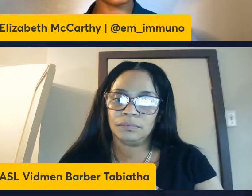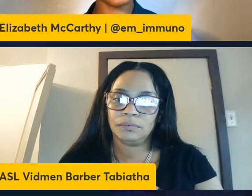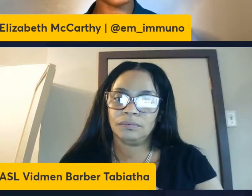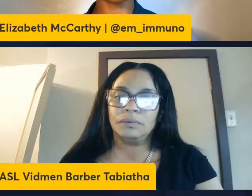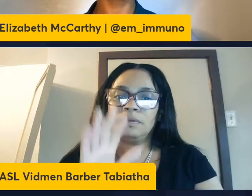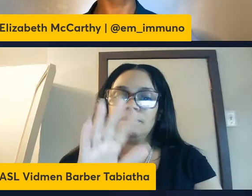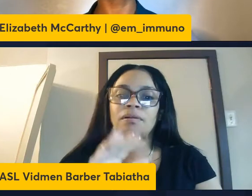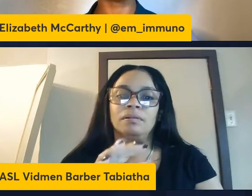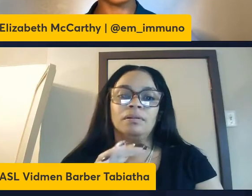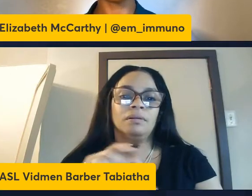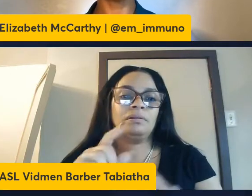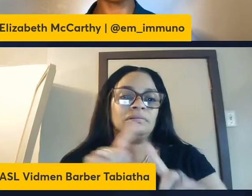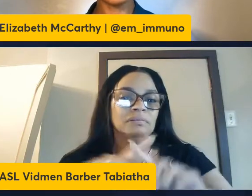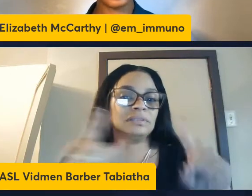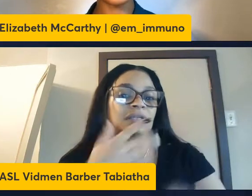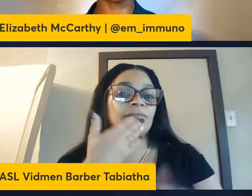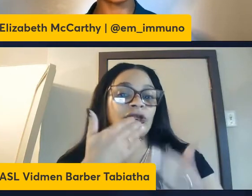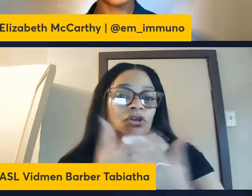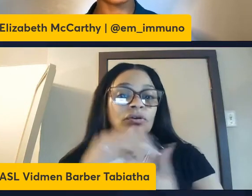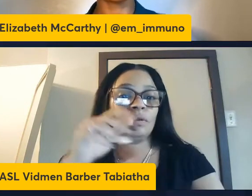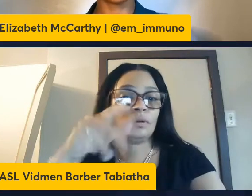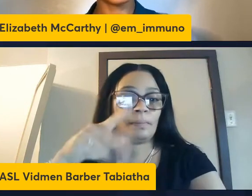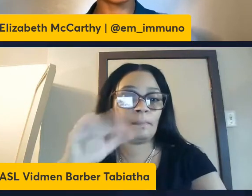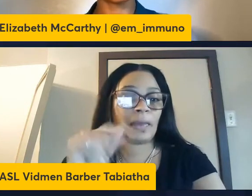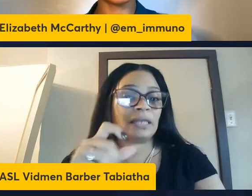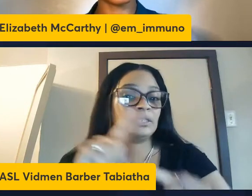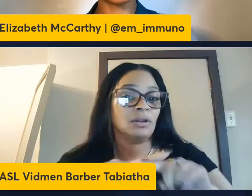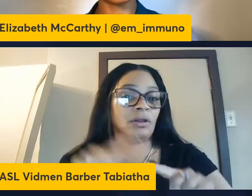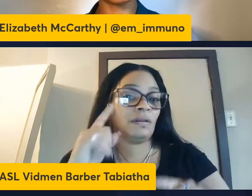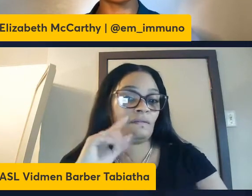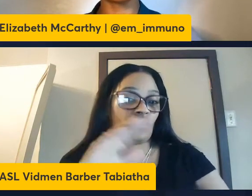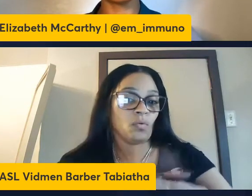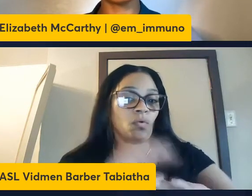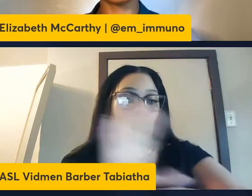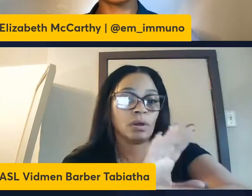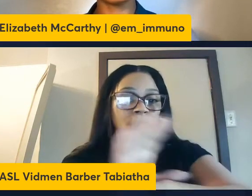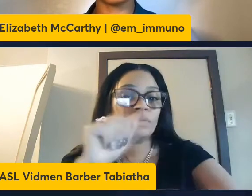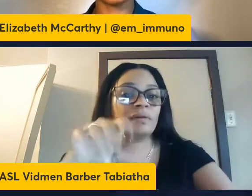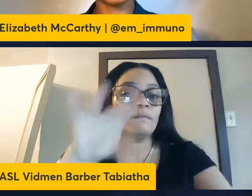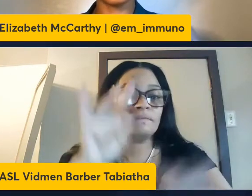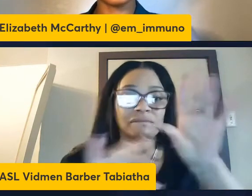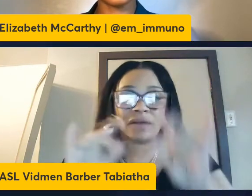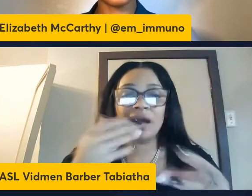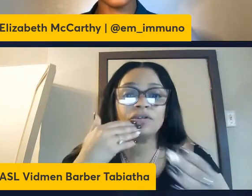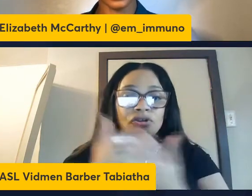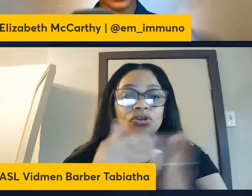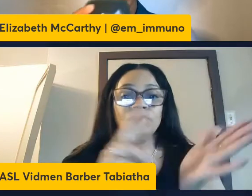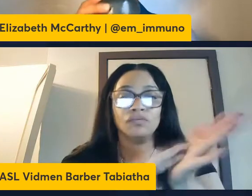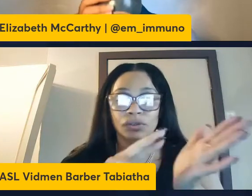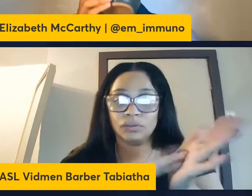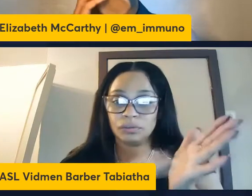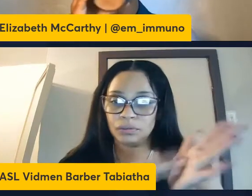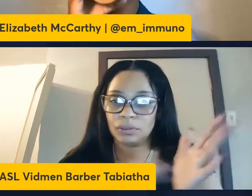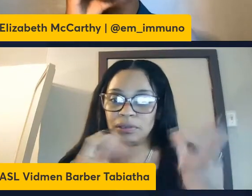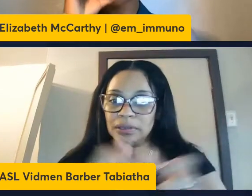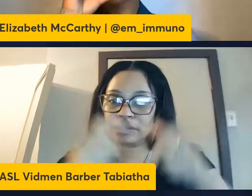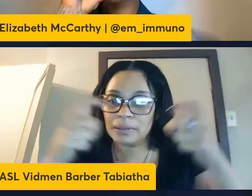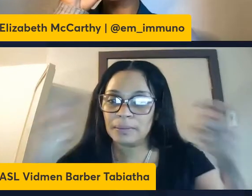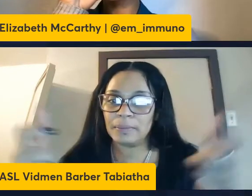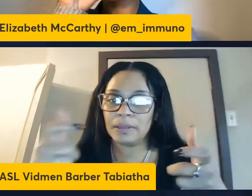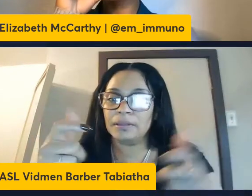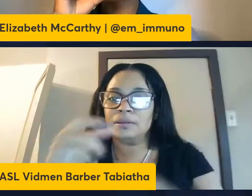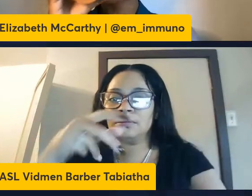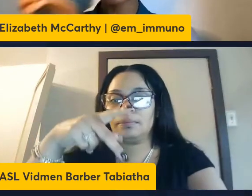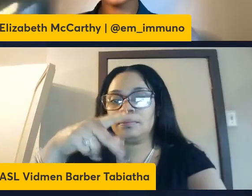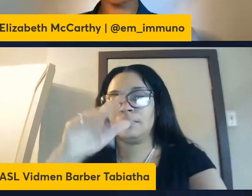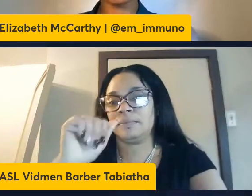packages that other people have written. And I feel like maybe R is the biggest platform